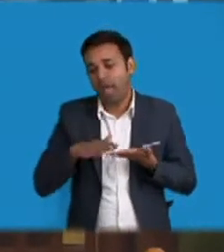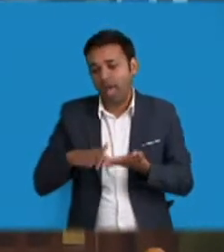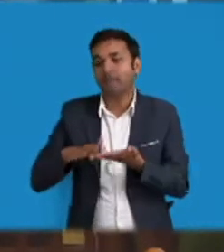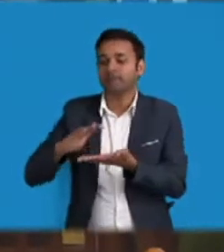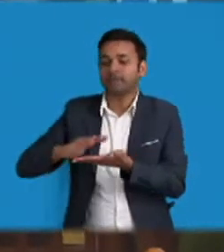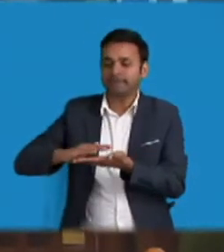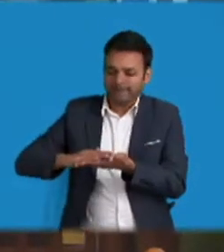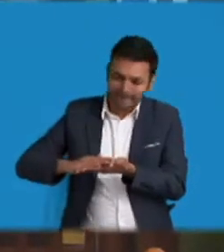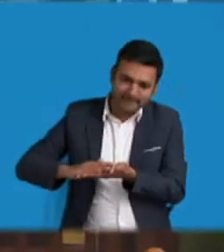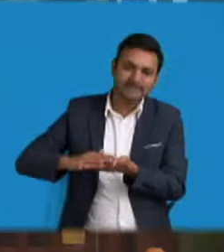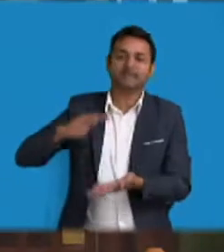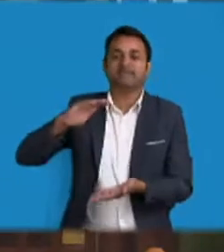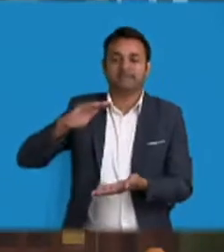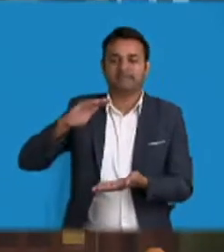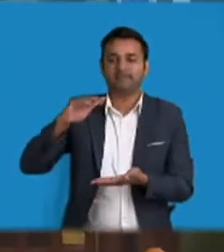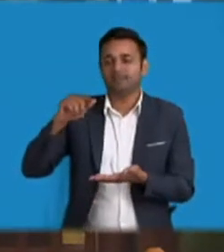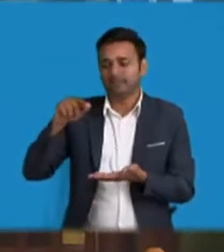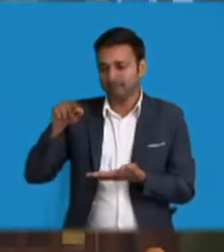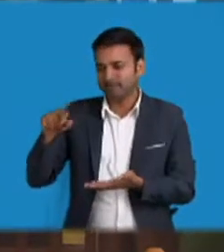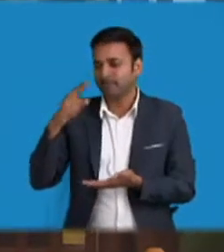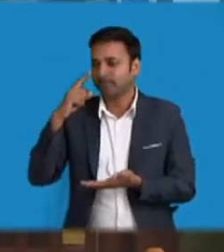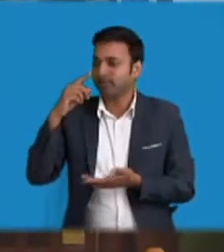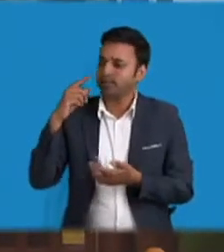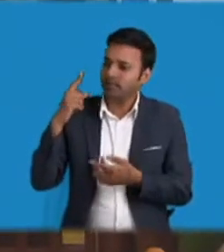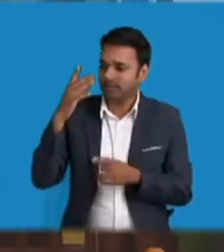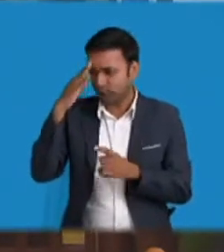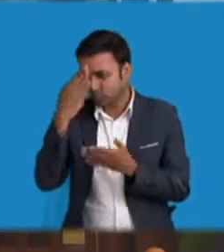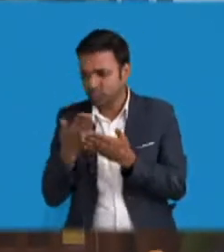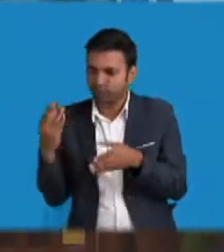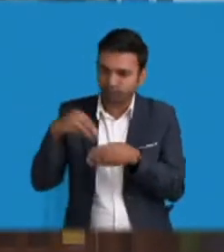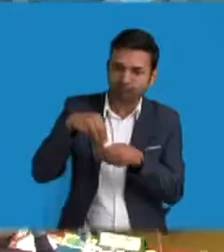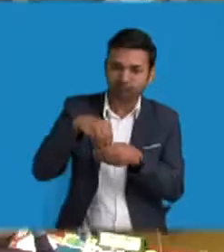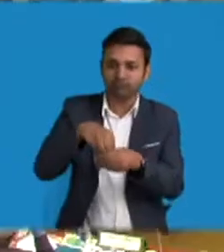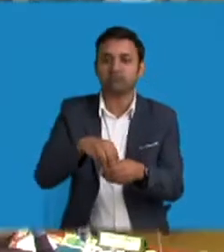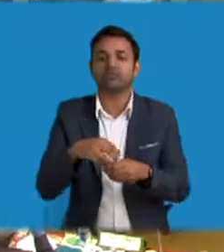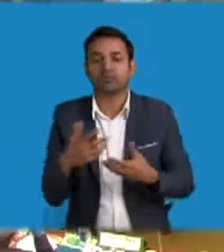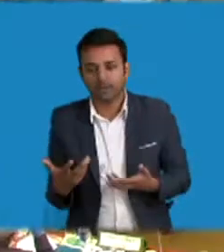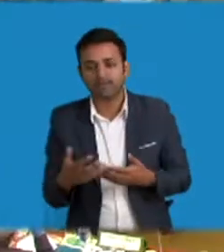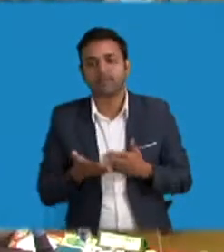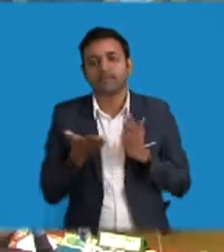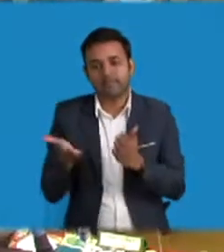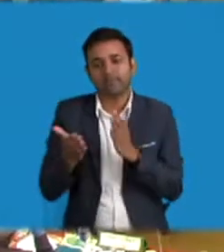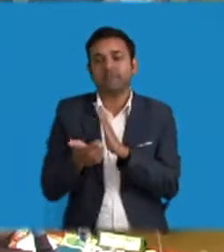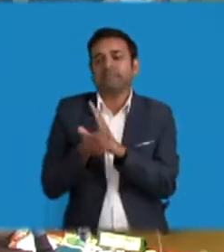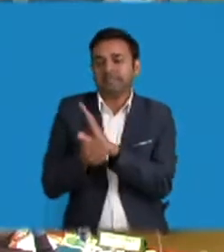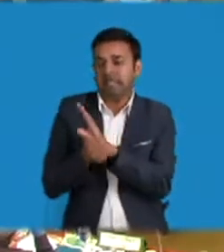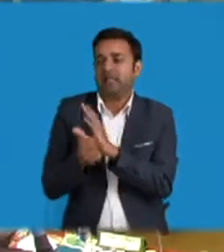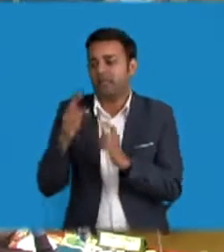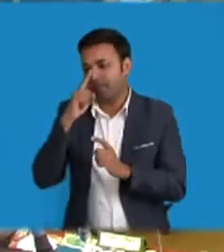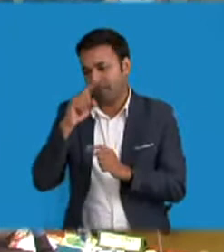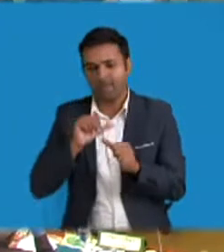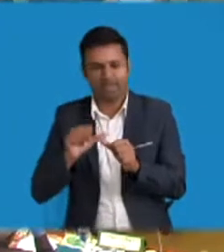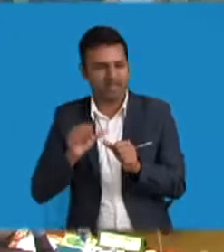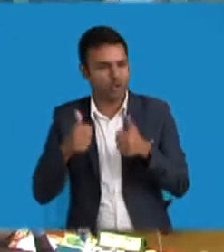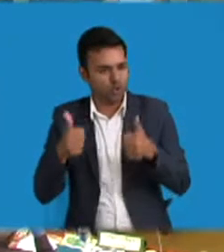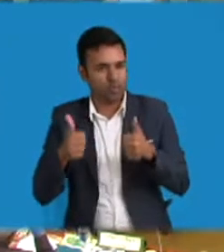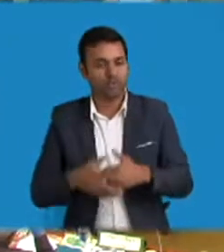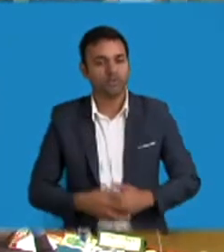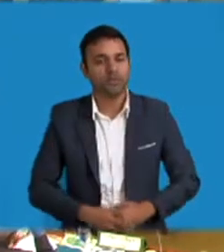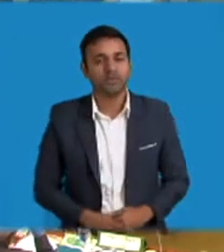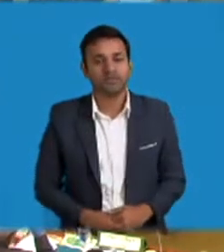minimum wage which someone has been arguing for. Thank you. Thank you, Honourable Dolakidarata. Thank you, Madam